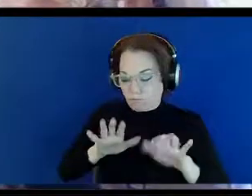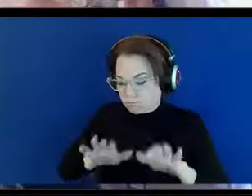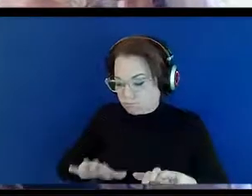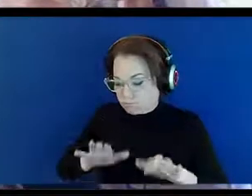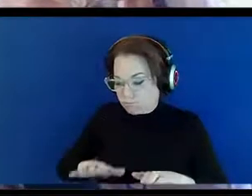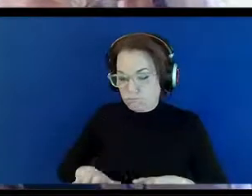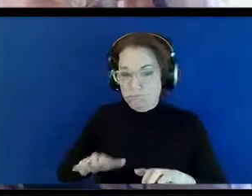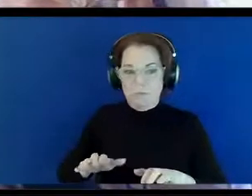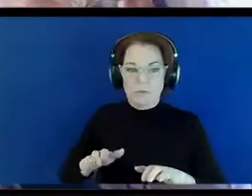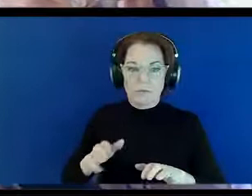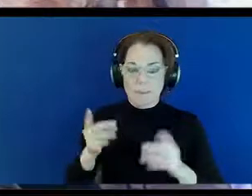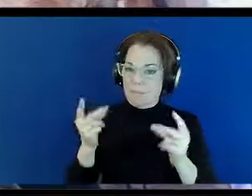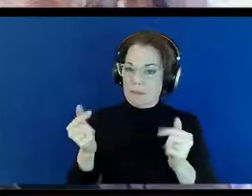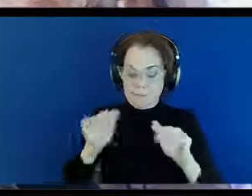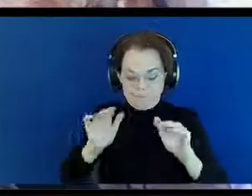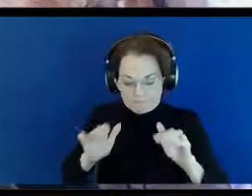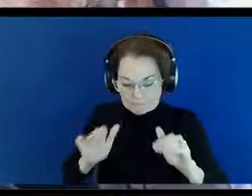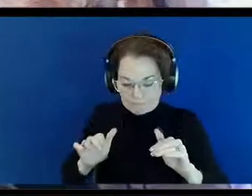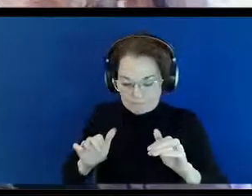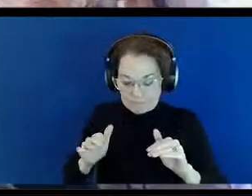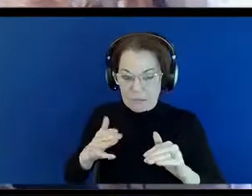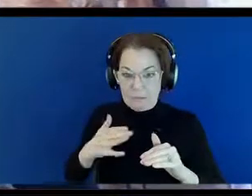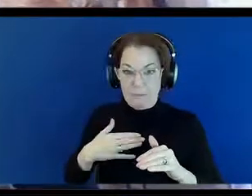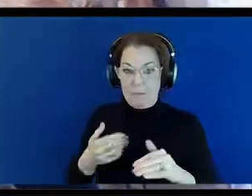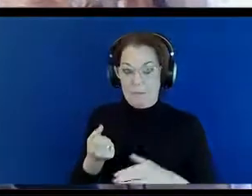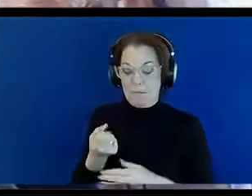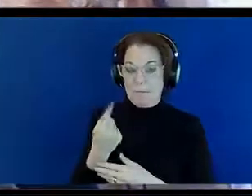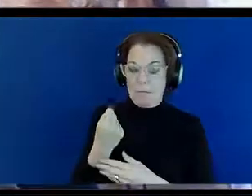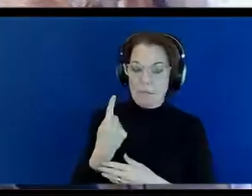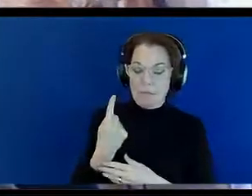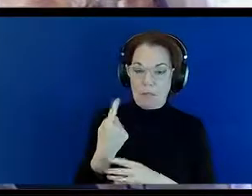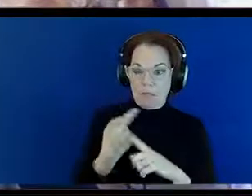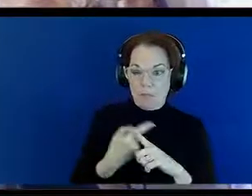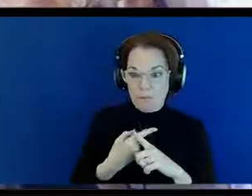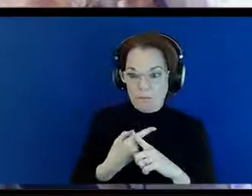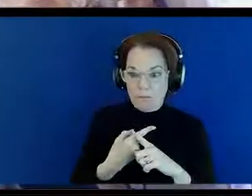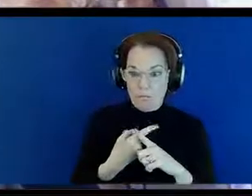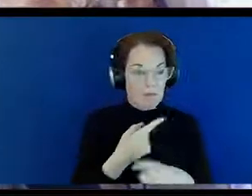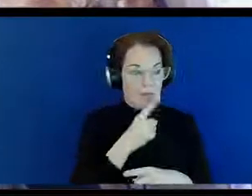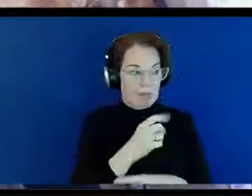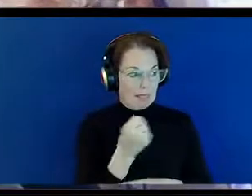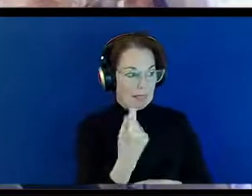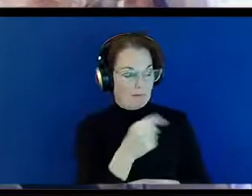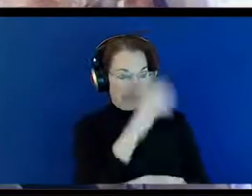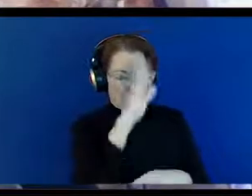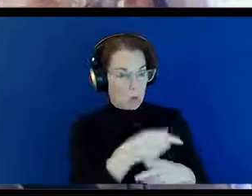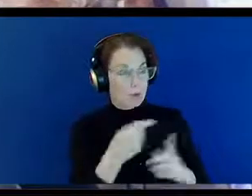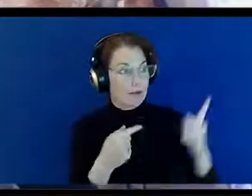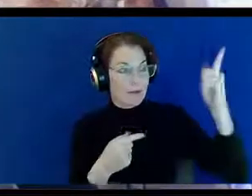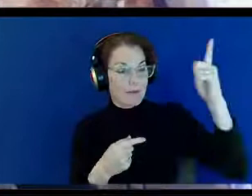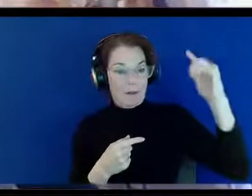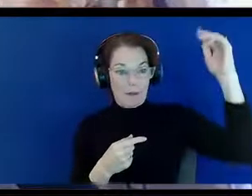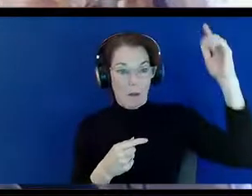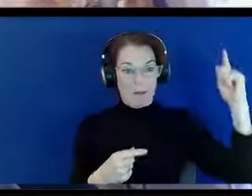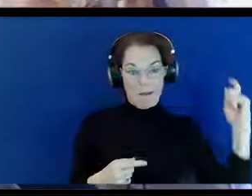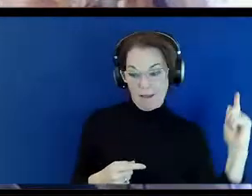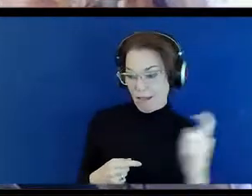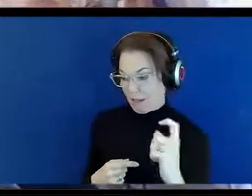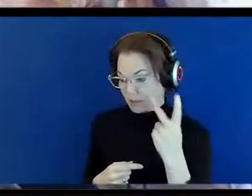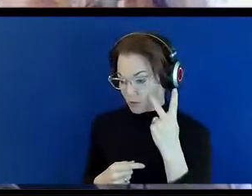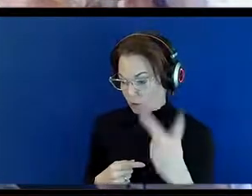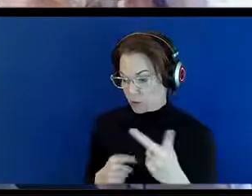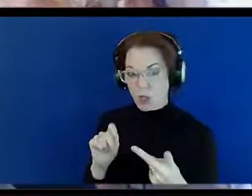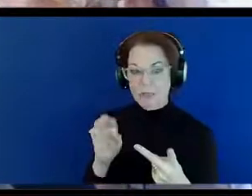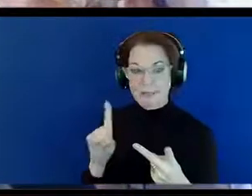my 11-year-old son, the one that I had worked so hard to create a better life for, ran into the room, saw Ted in this state, and